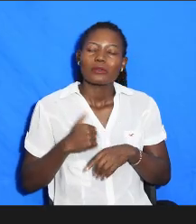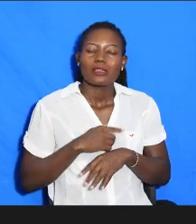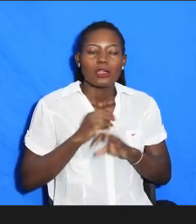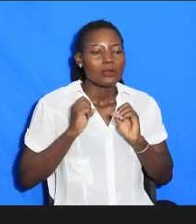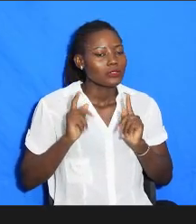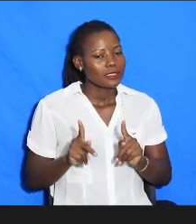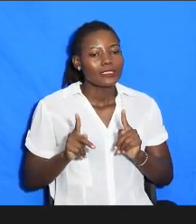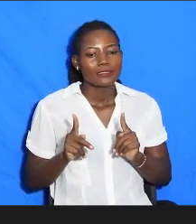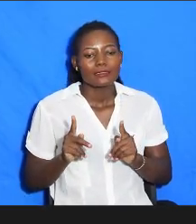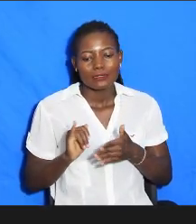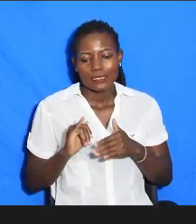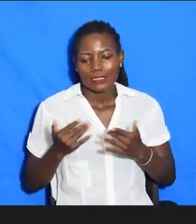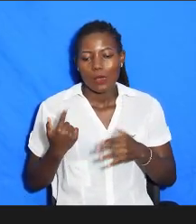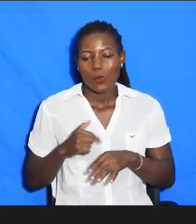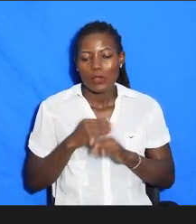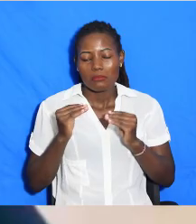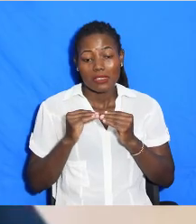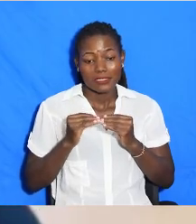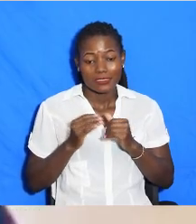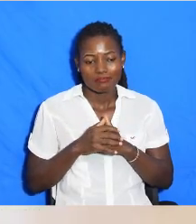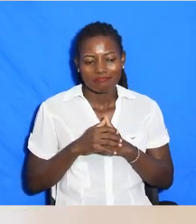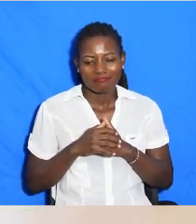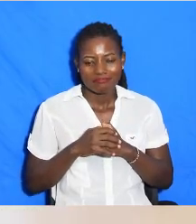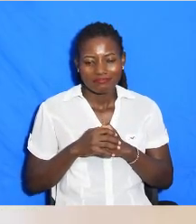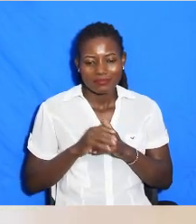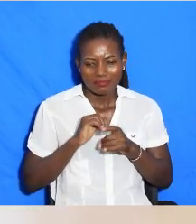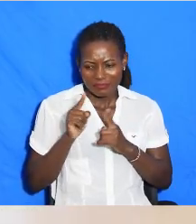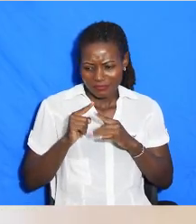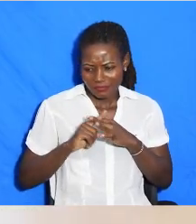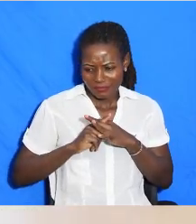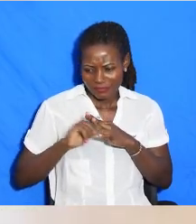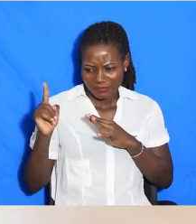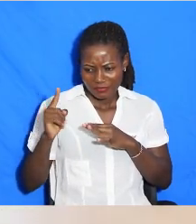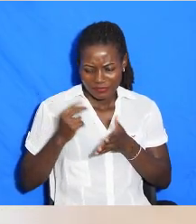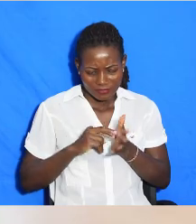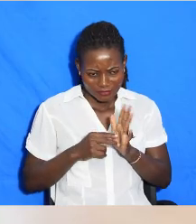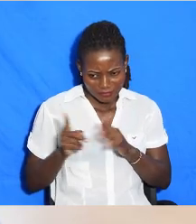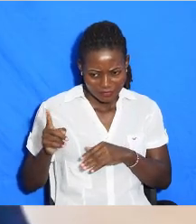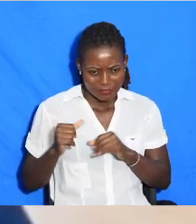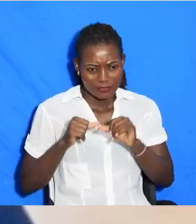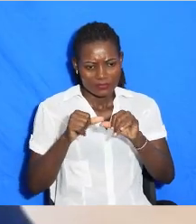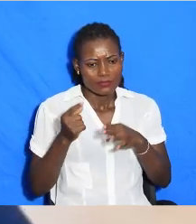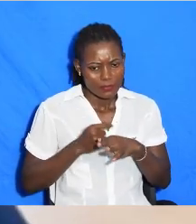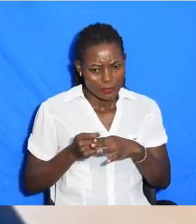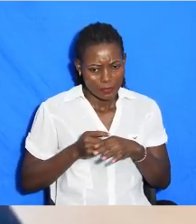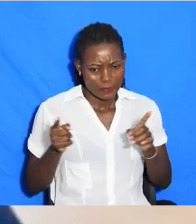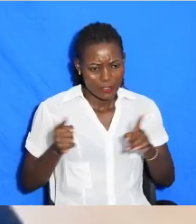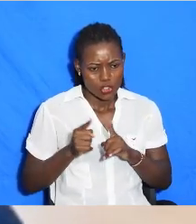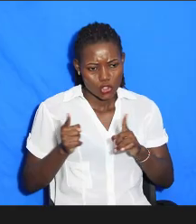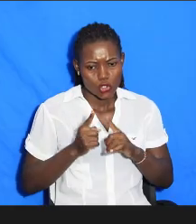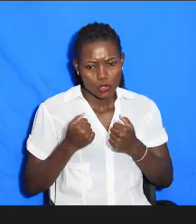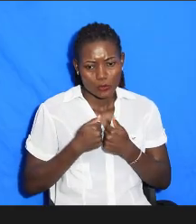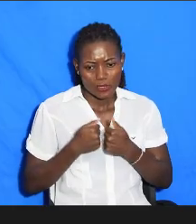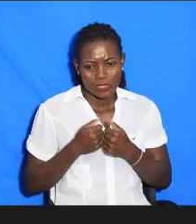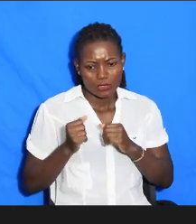So that's how we met. Oh, so when he vanished, he was still trying, short sprints, huh?